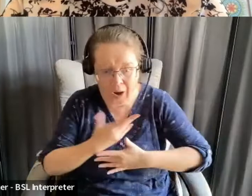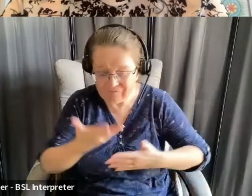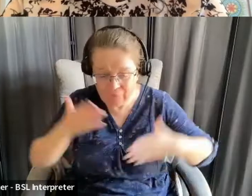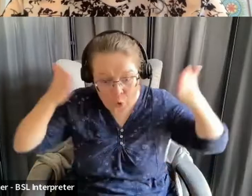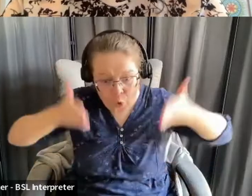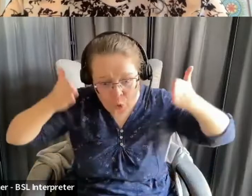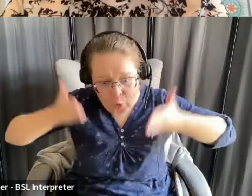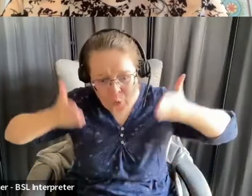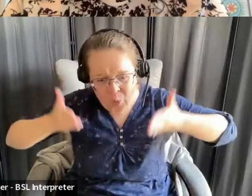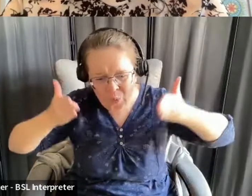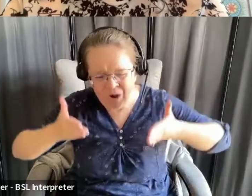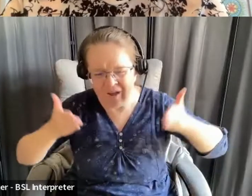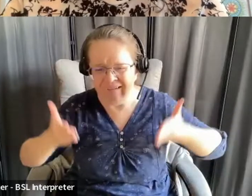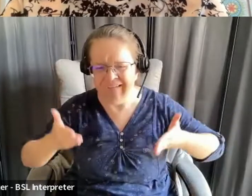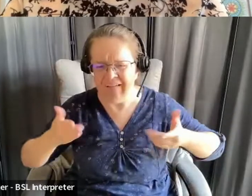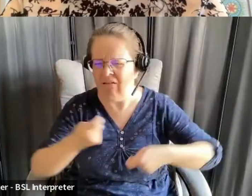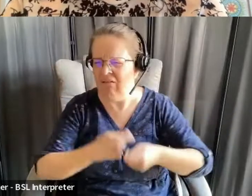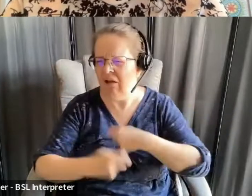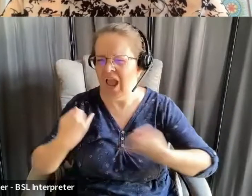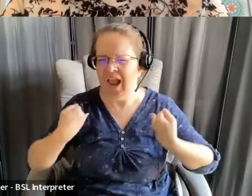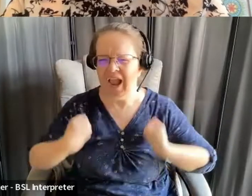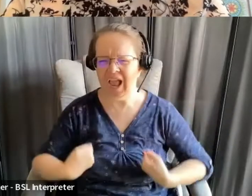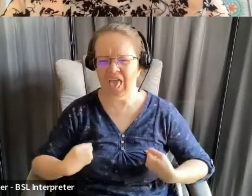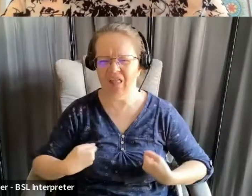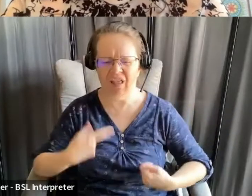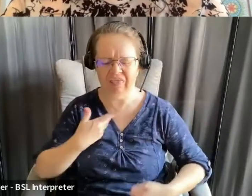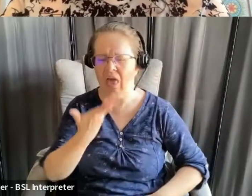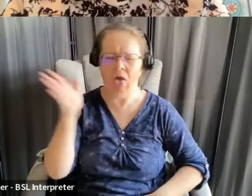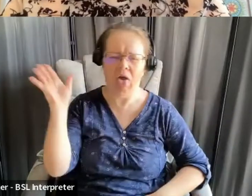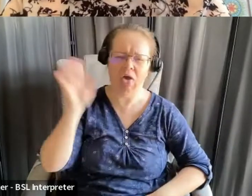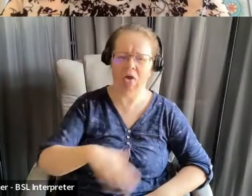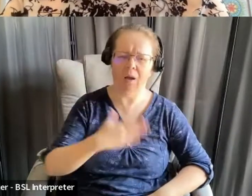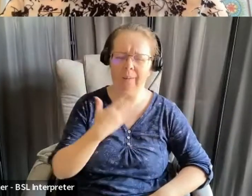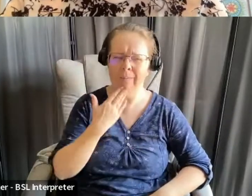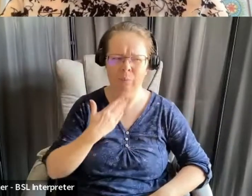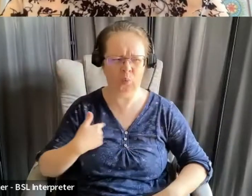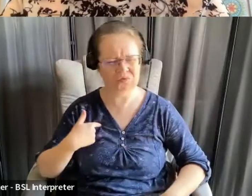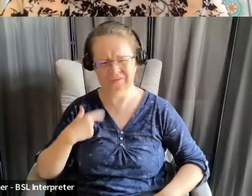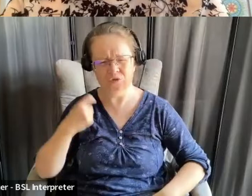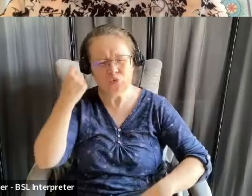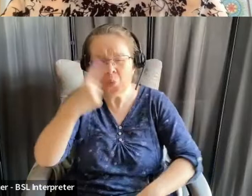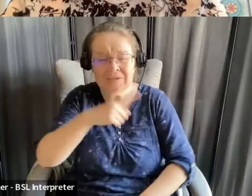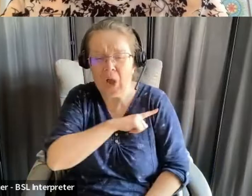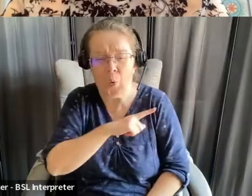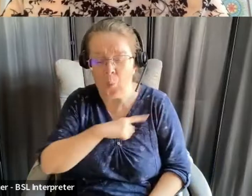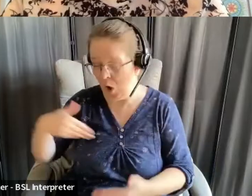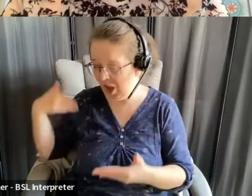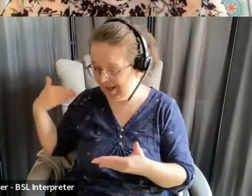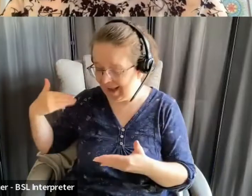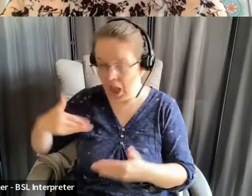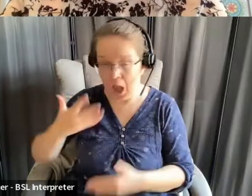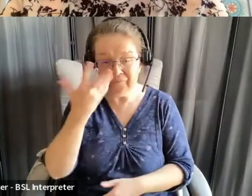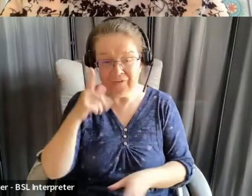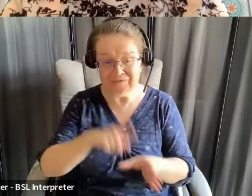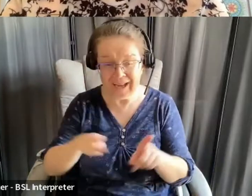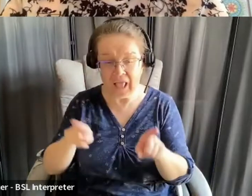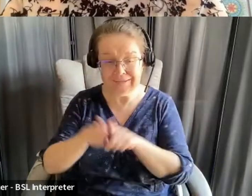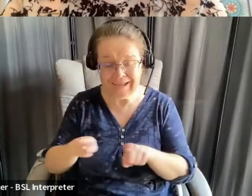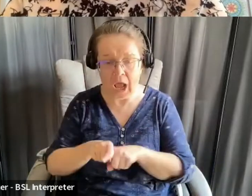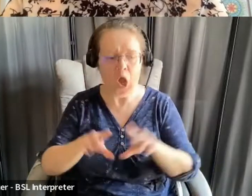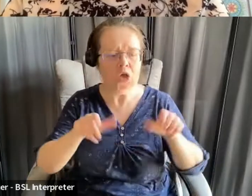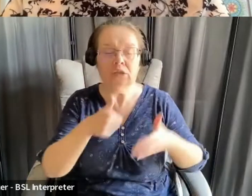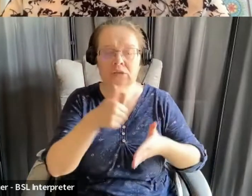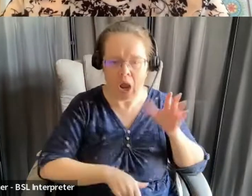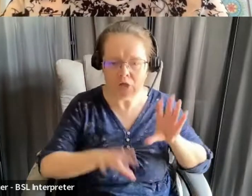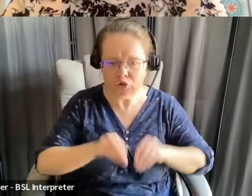be felt really ill. So I was doing this for the last 15 years or so, stopping and starting,